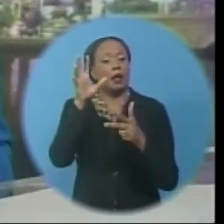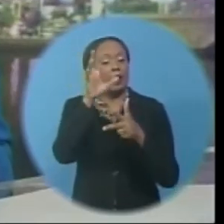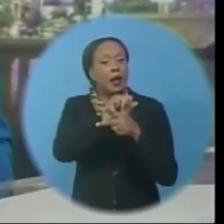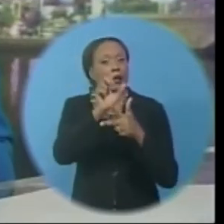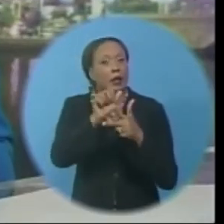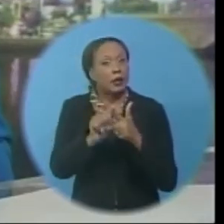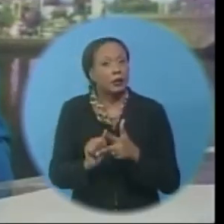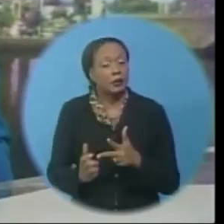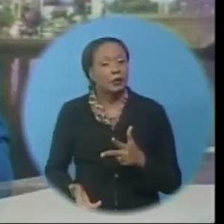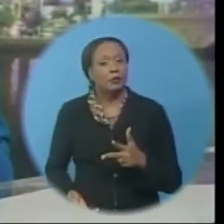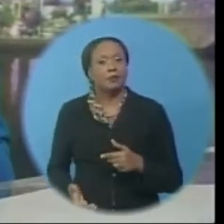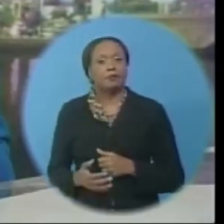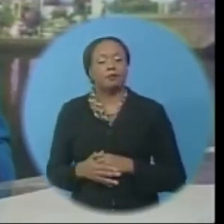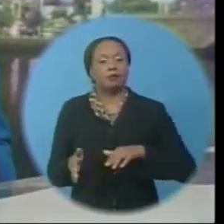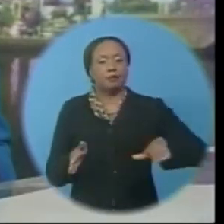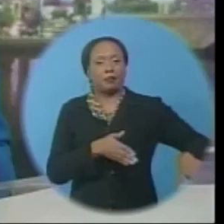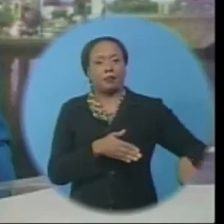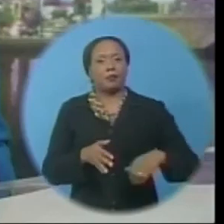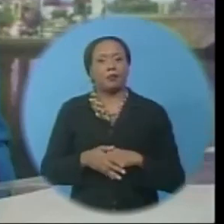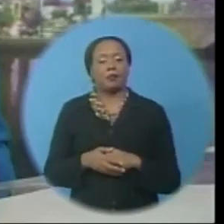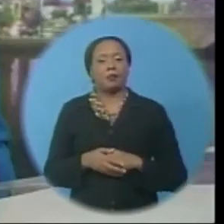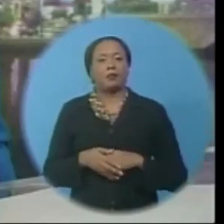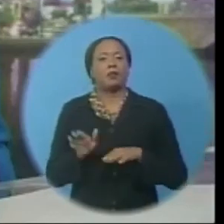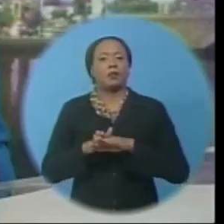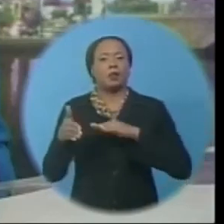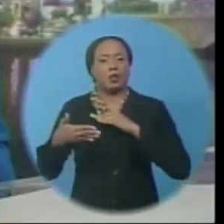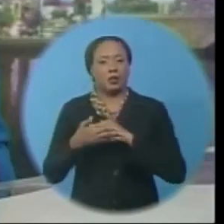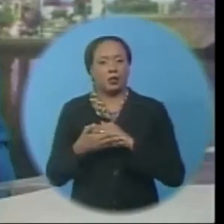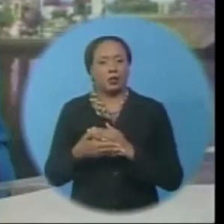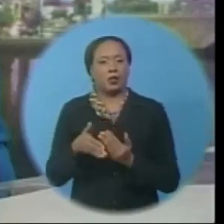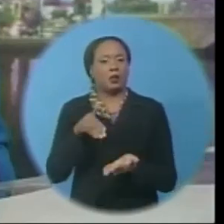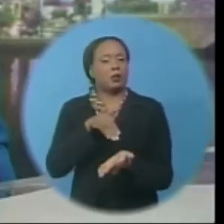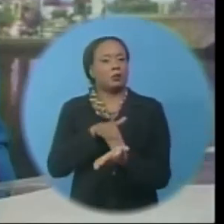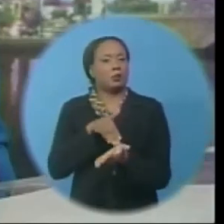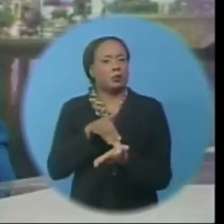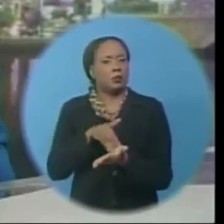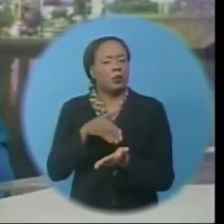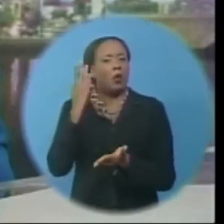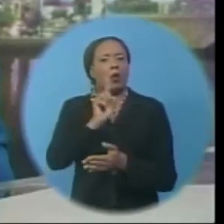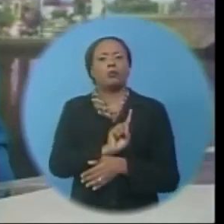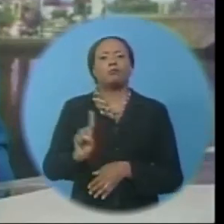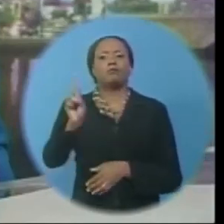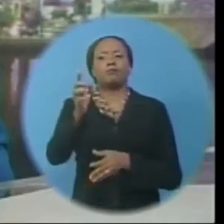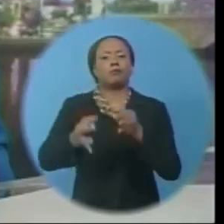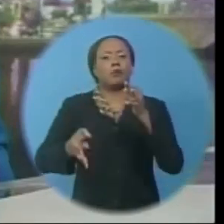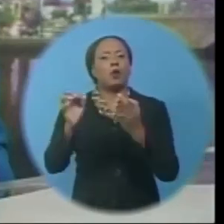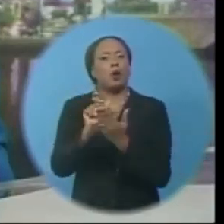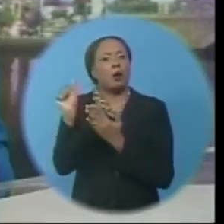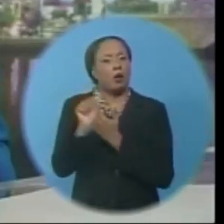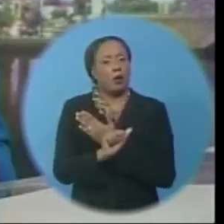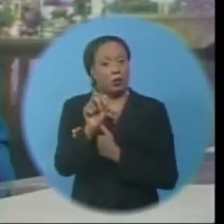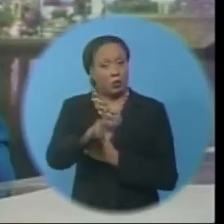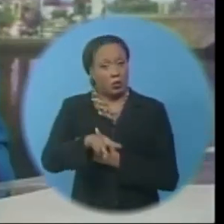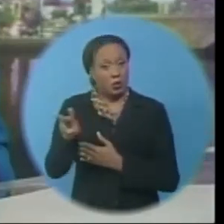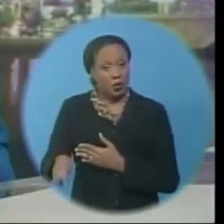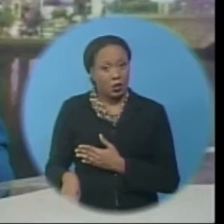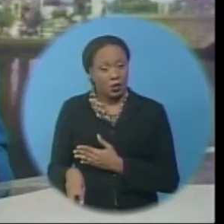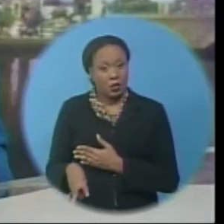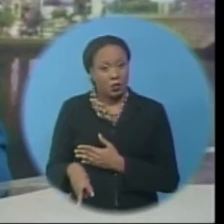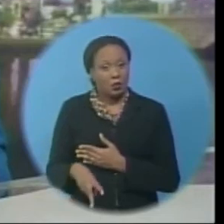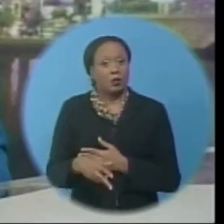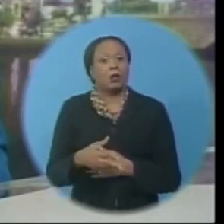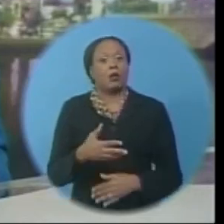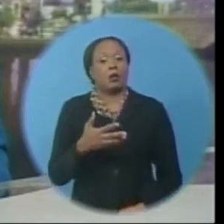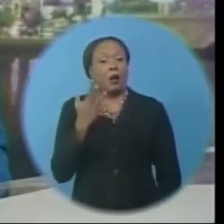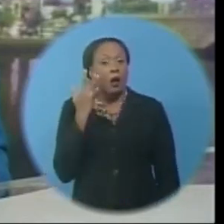men. Over to Jamaica now. A prominent medical practitioner will reappear in court on August 22nd for sentencing after he was found